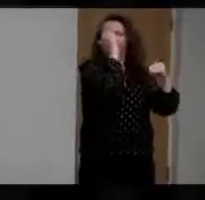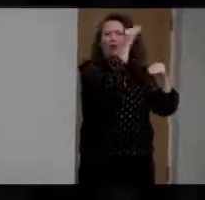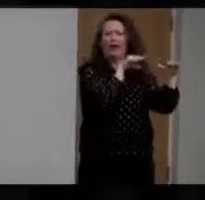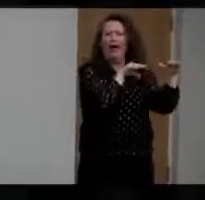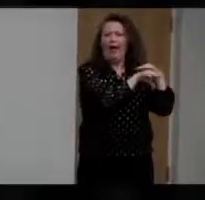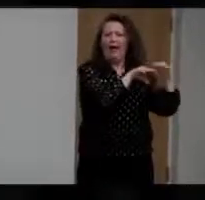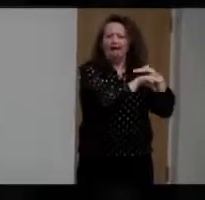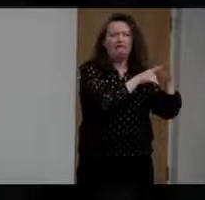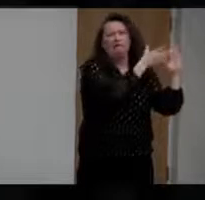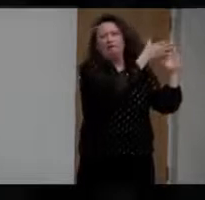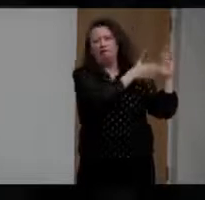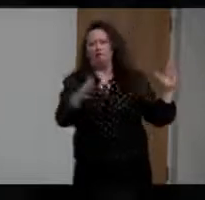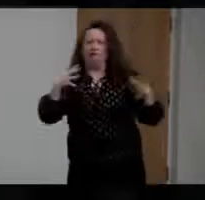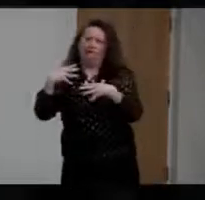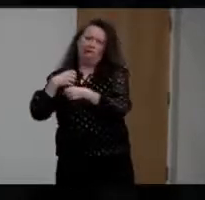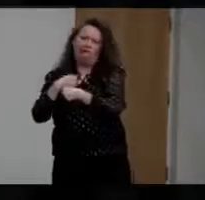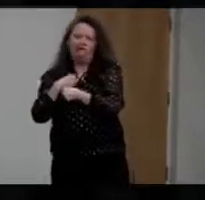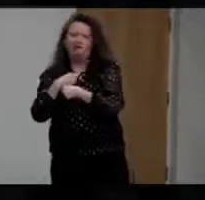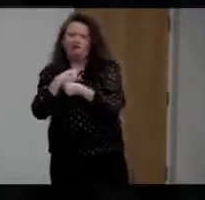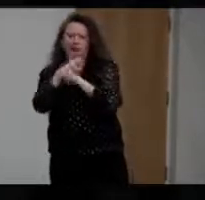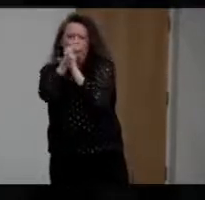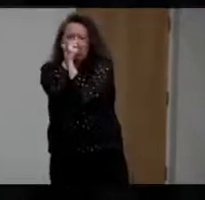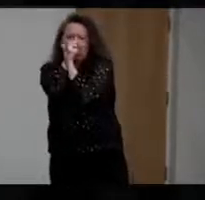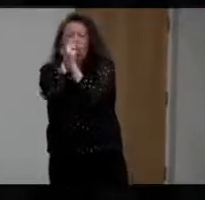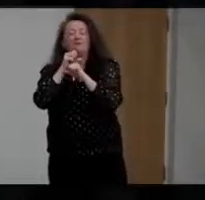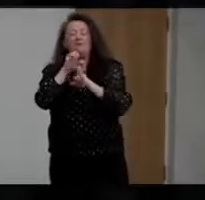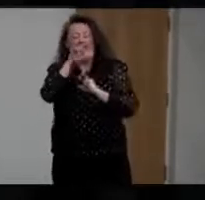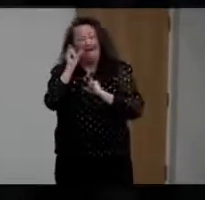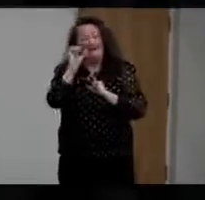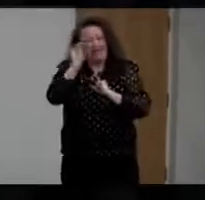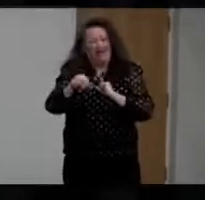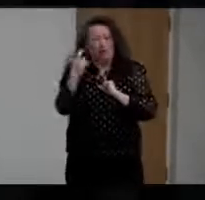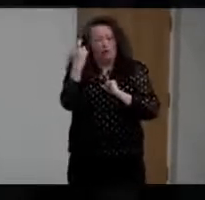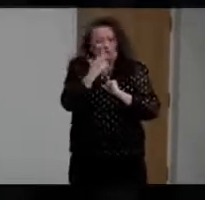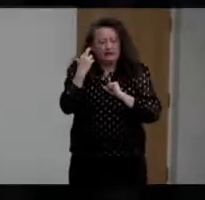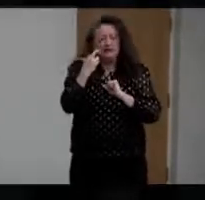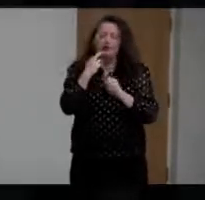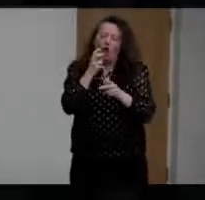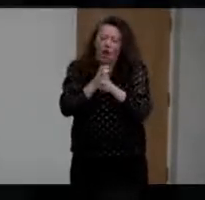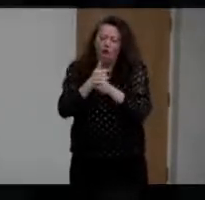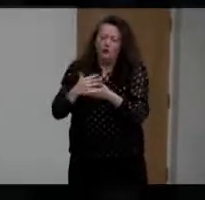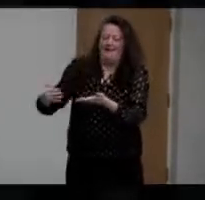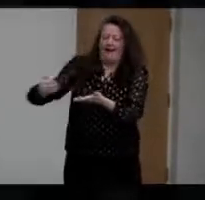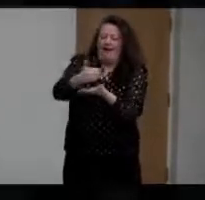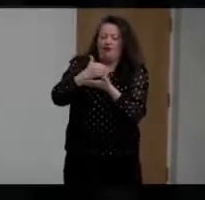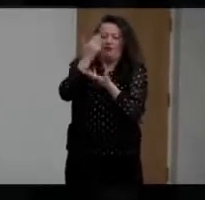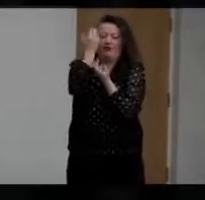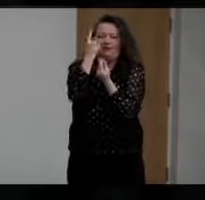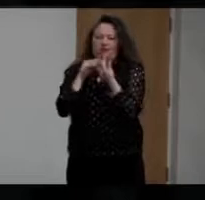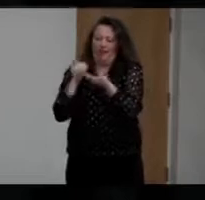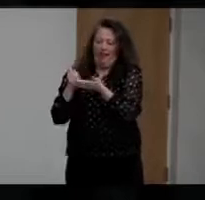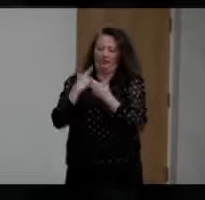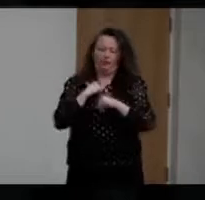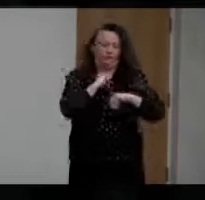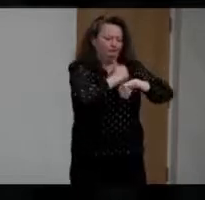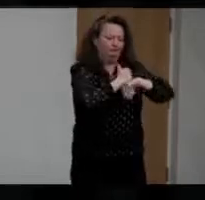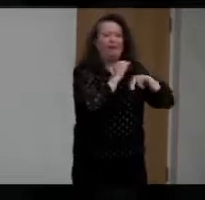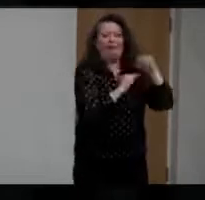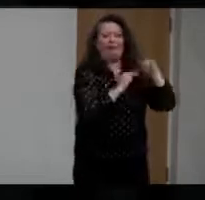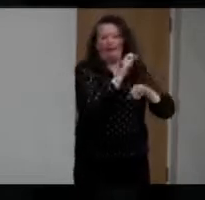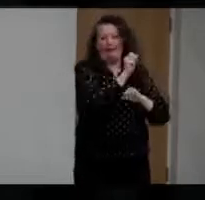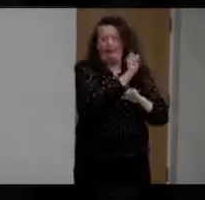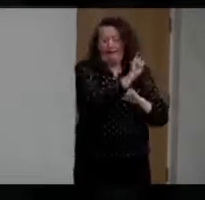the urgency about privacy actually prevents us from getting data to build AI algorithms. So if you are in the healthcare sector,